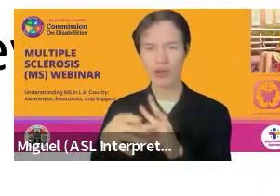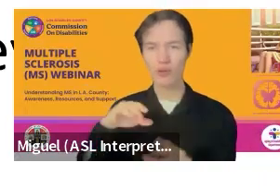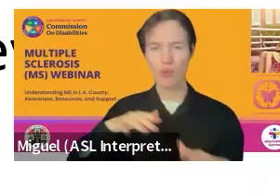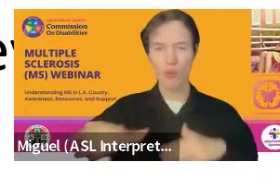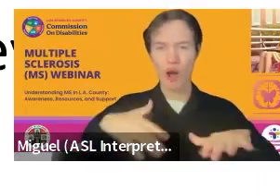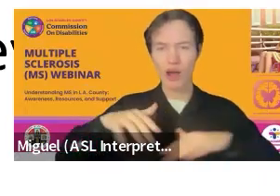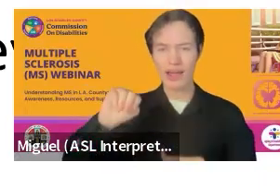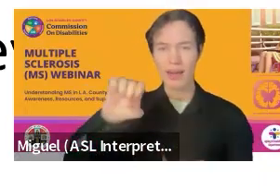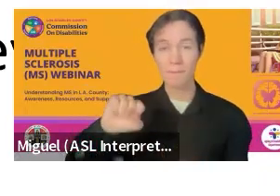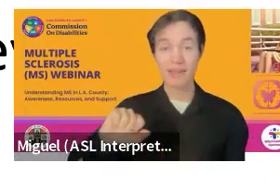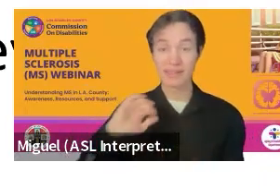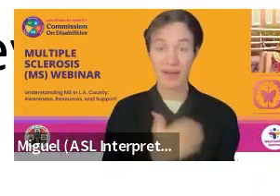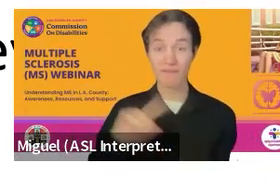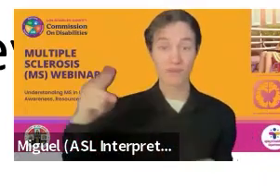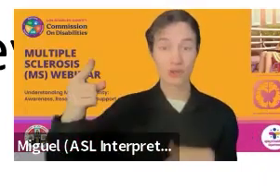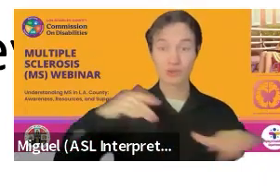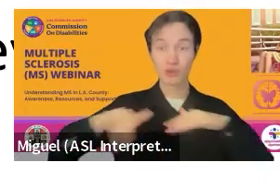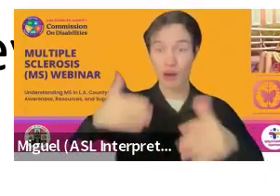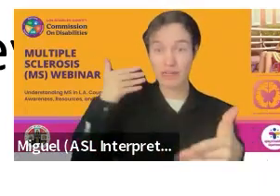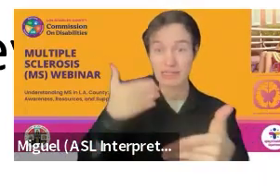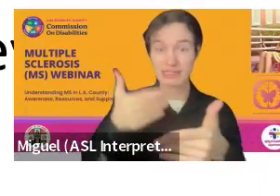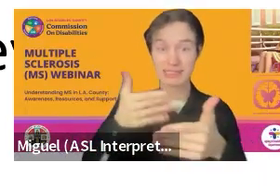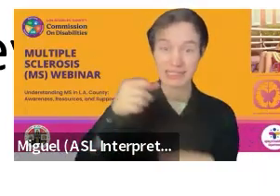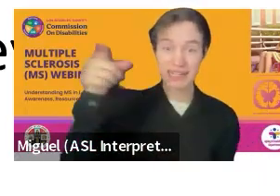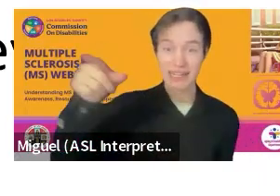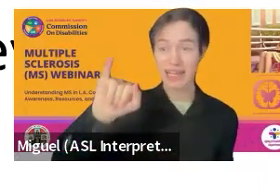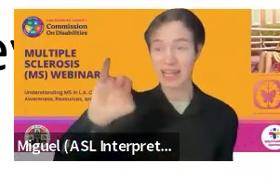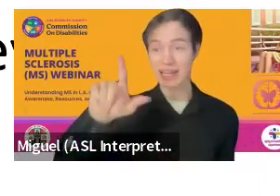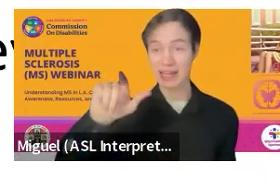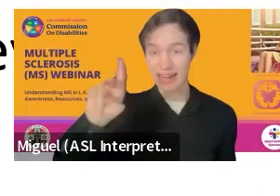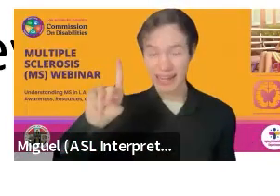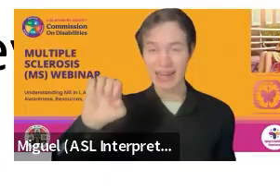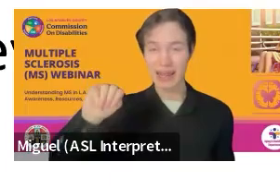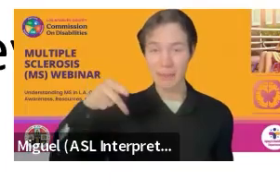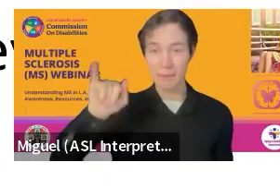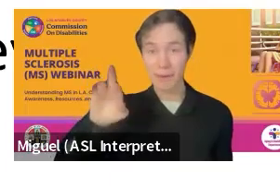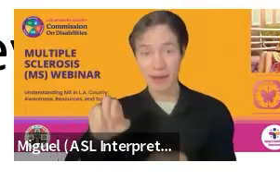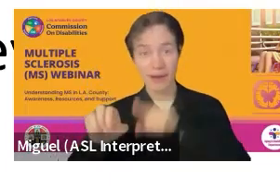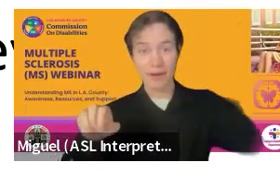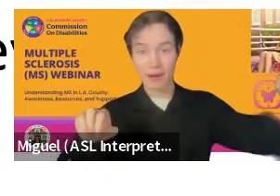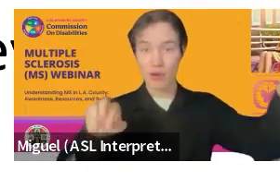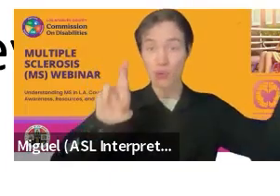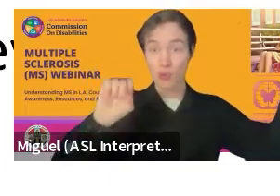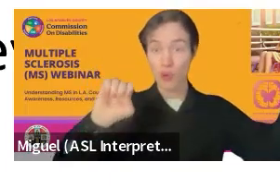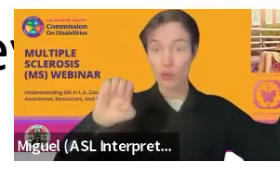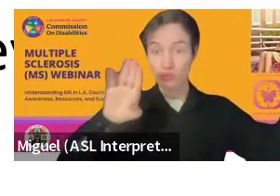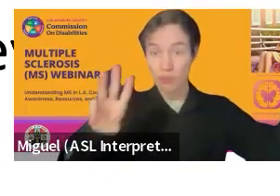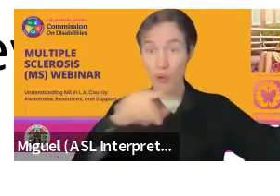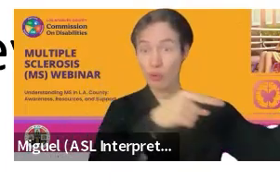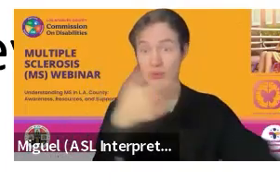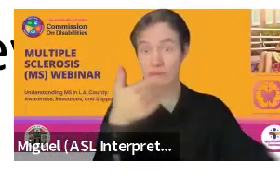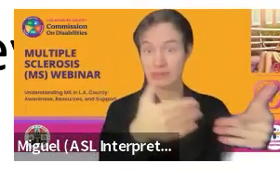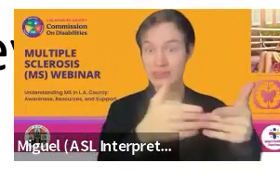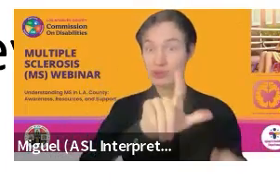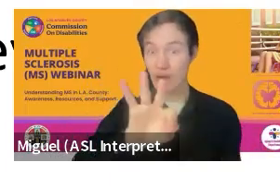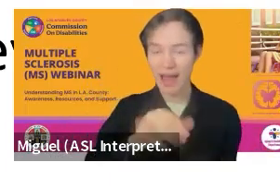up this weekend at Inland Empire. Our Greater Los Angeles walk at the Rose Bowl is coming up on the 29th. Hopefully some of you are registered